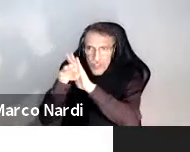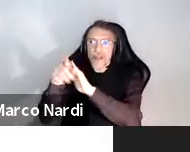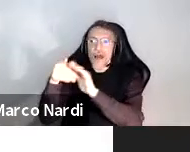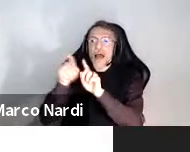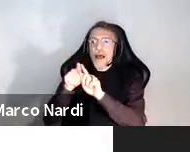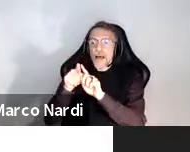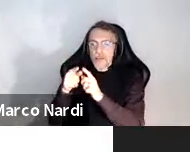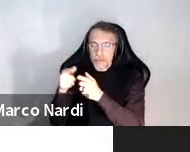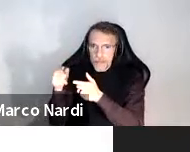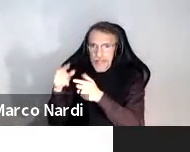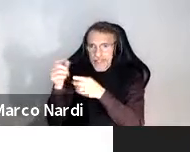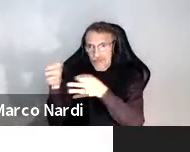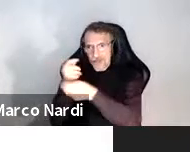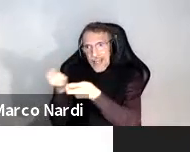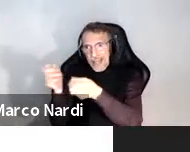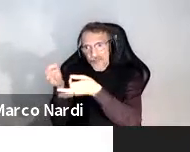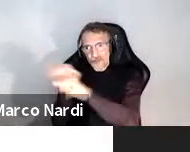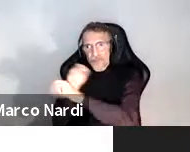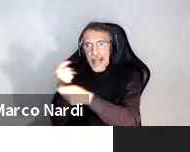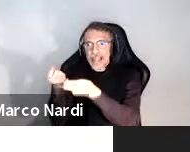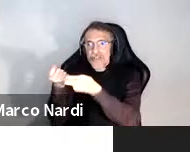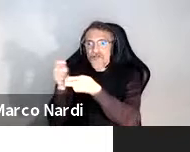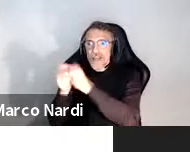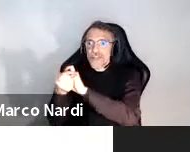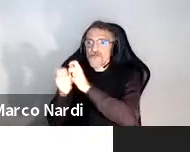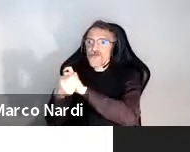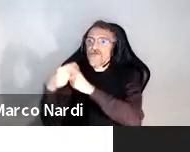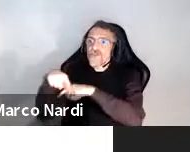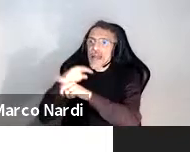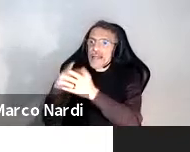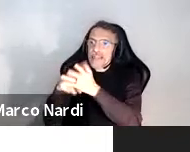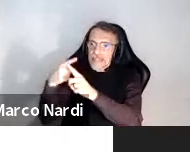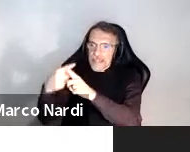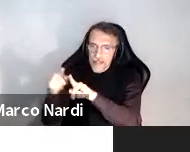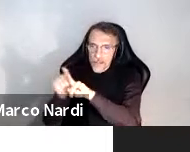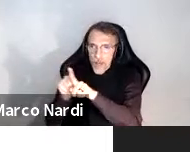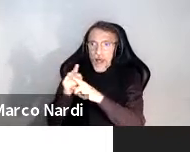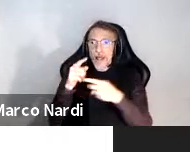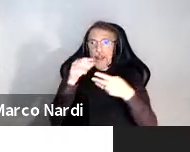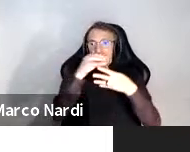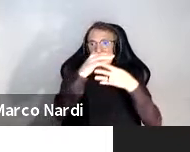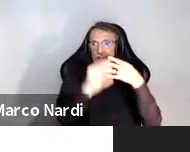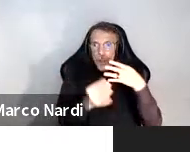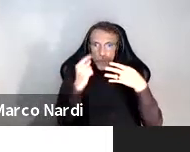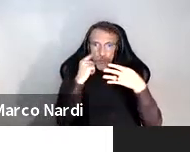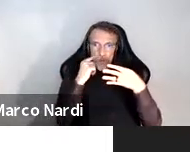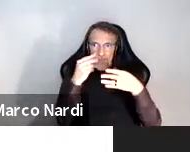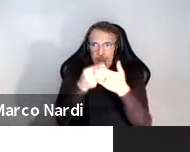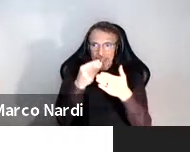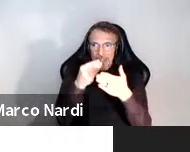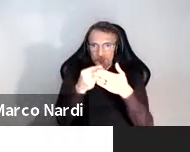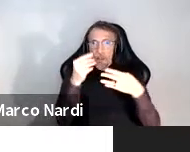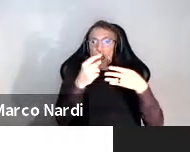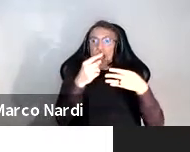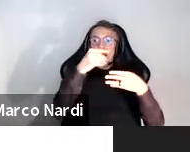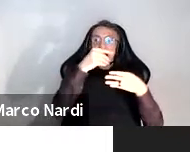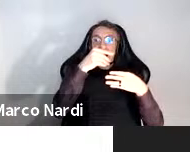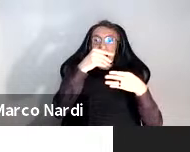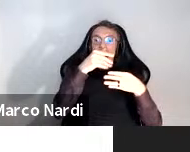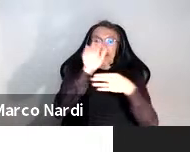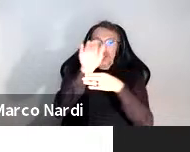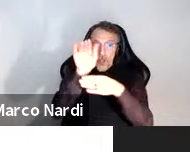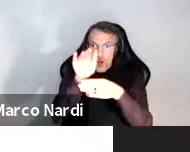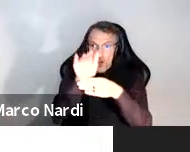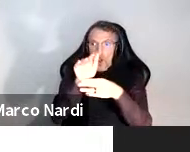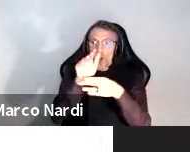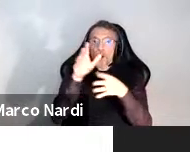rate. When you look at the debt financing indicators, especially external and domestic debt, the situation